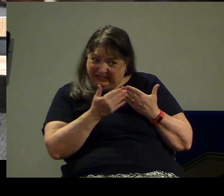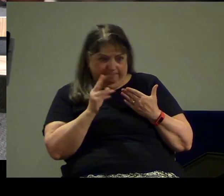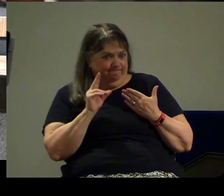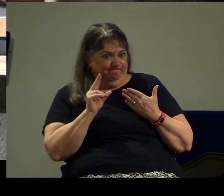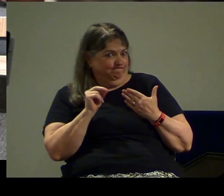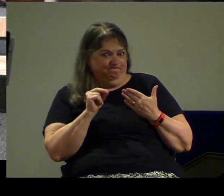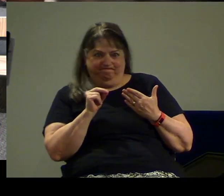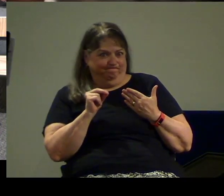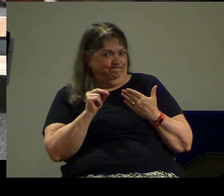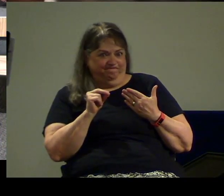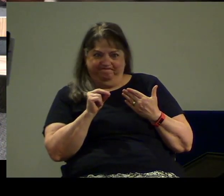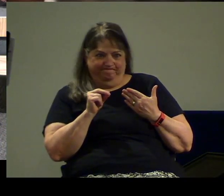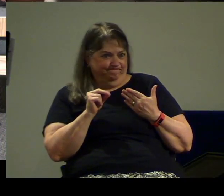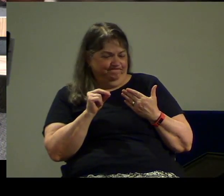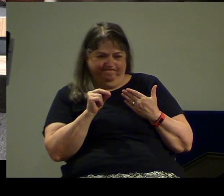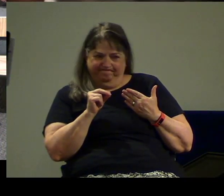always,